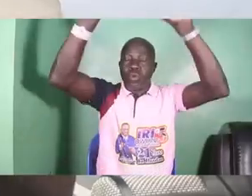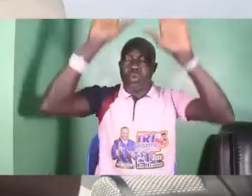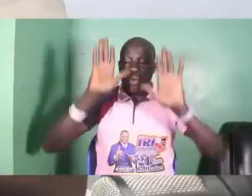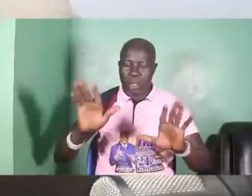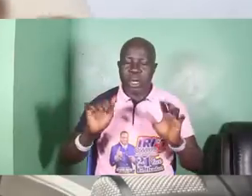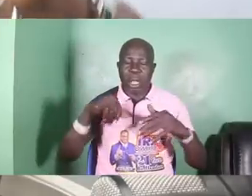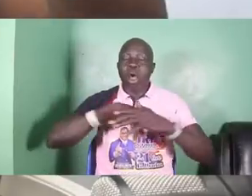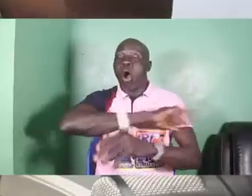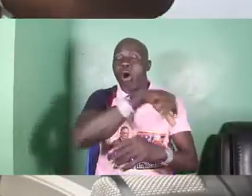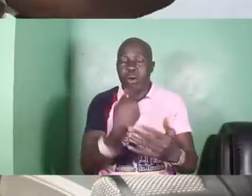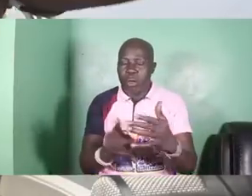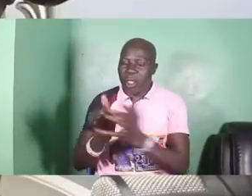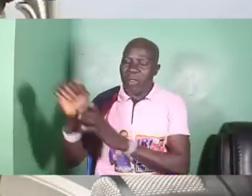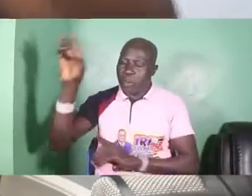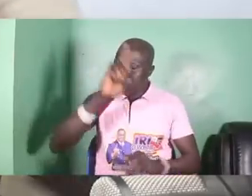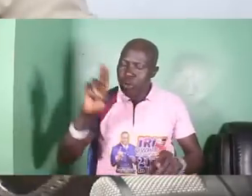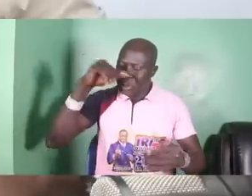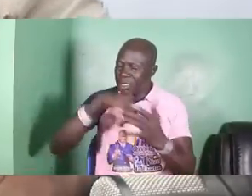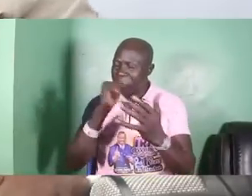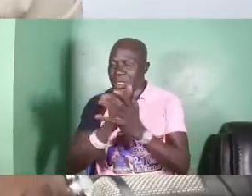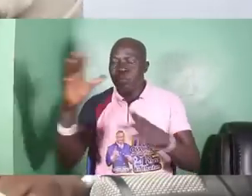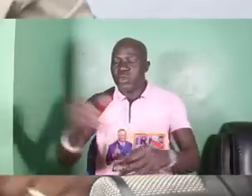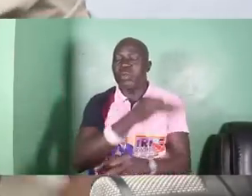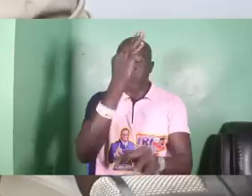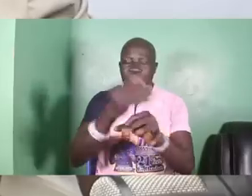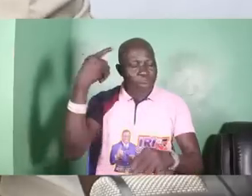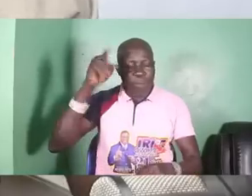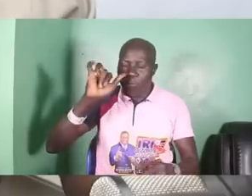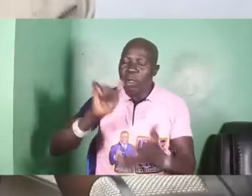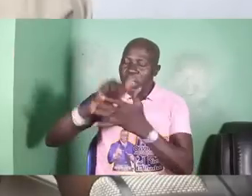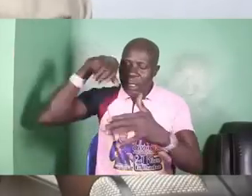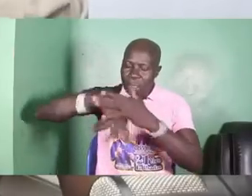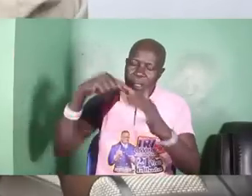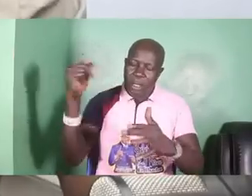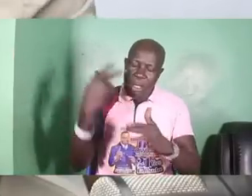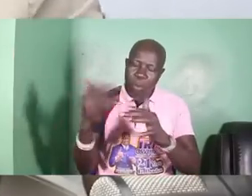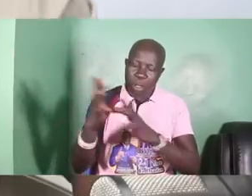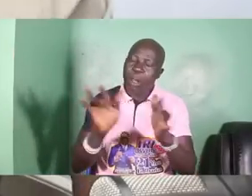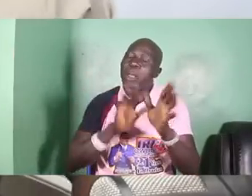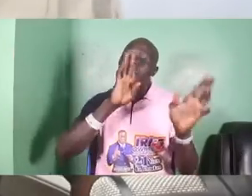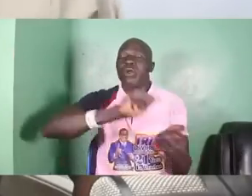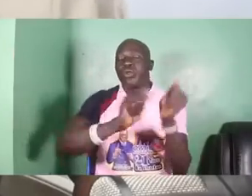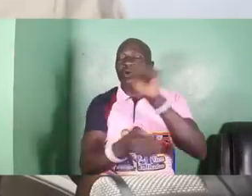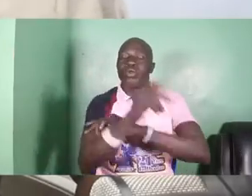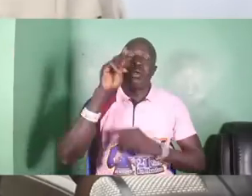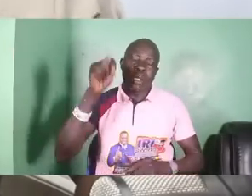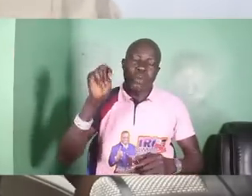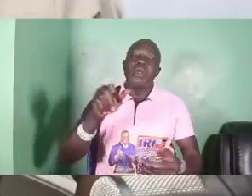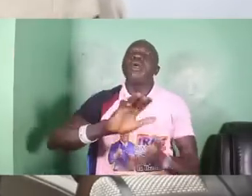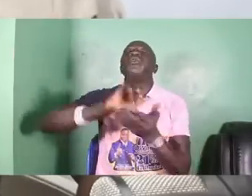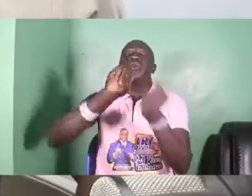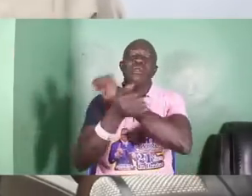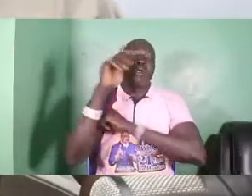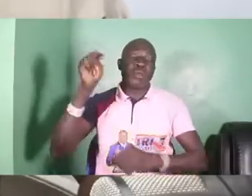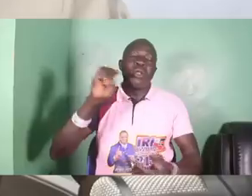the wonders. Bo to ba lo apere bagbo re. Whatever you hear, symbol of faith. Oru ko Jesus. In the name of Jesus. O ma di eri la. Amen. O ma di eri.